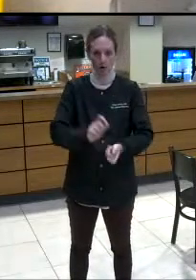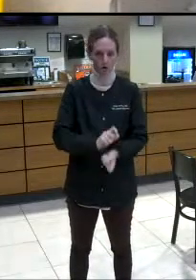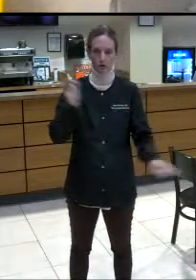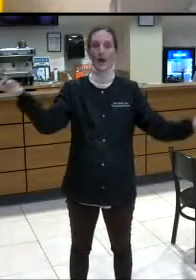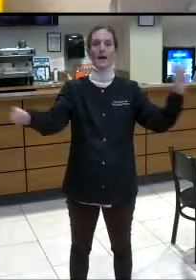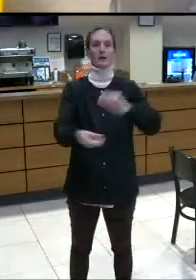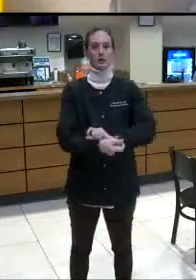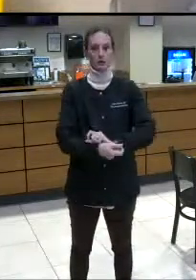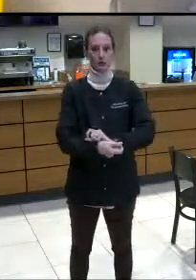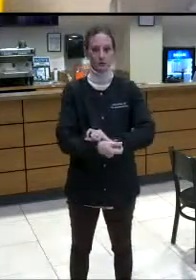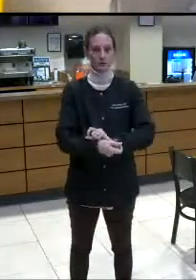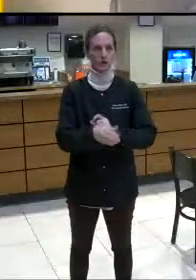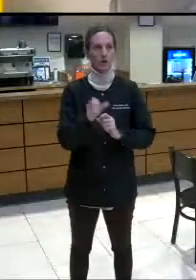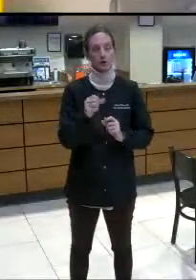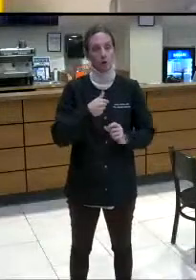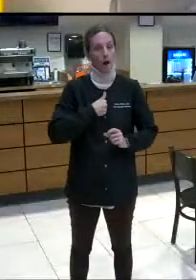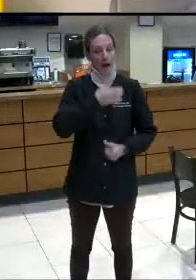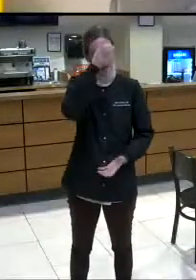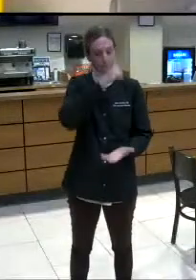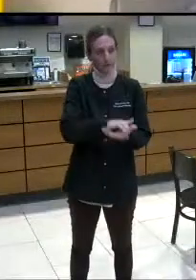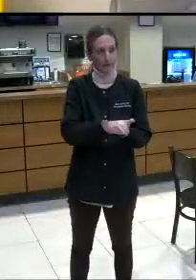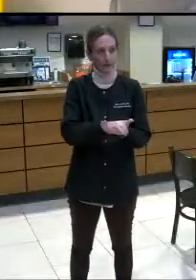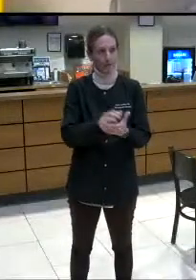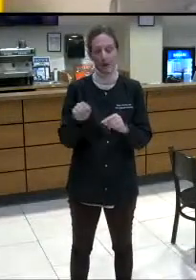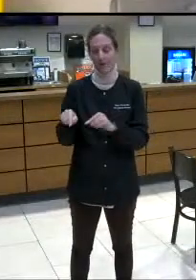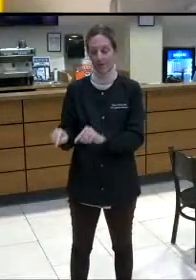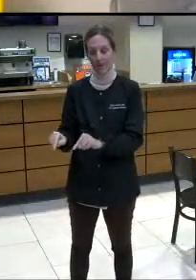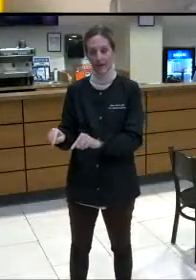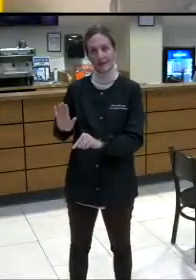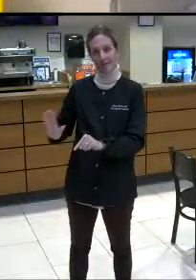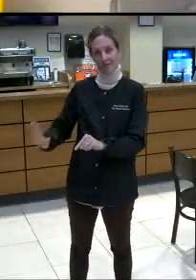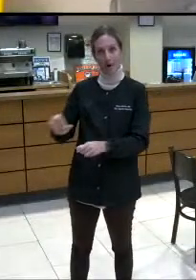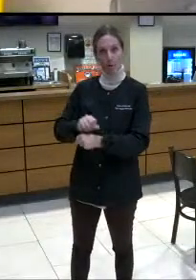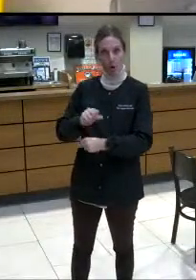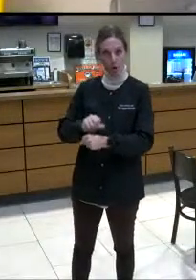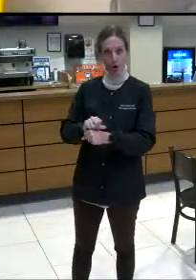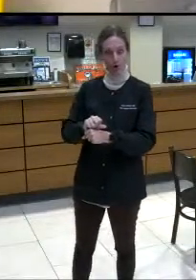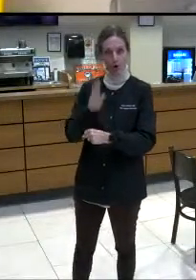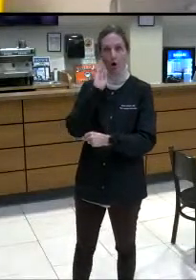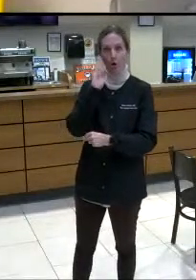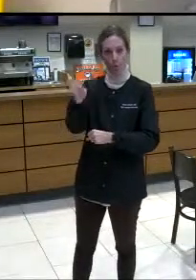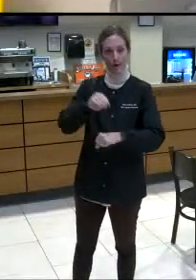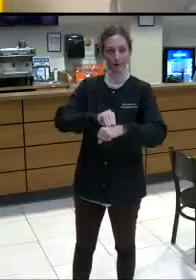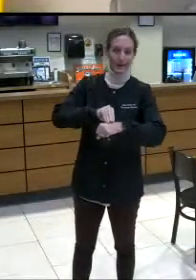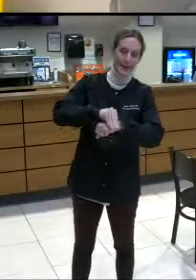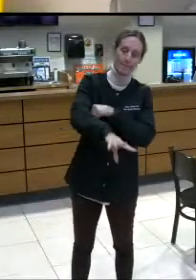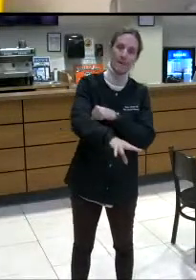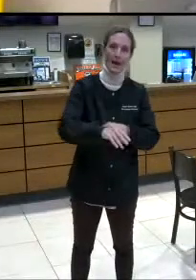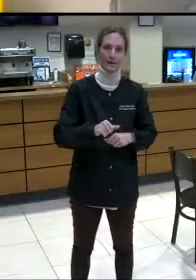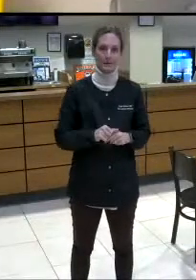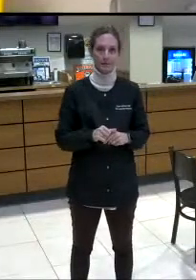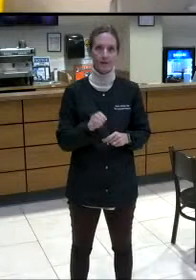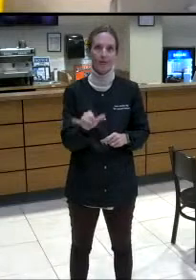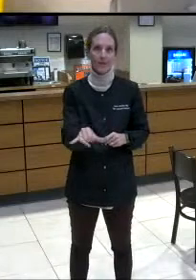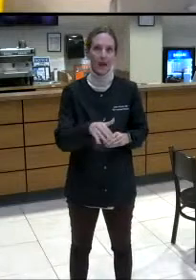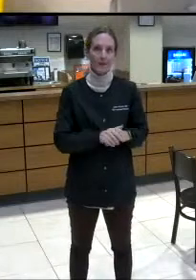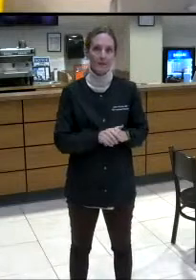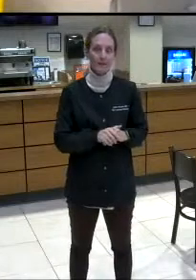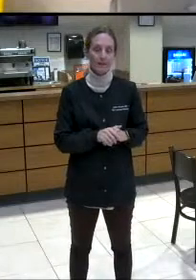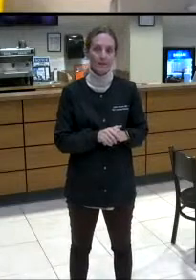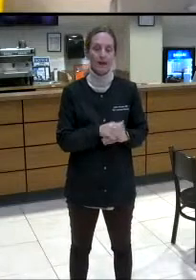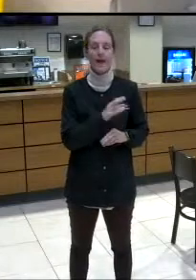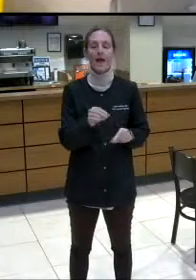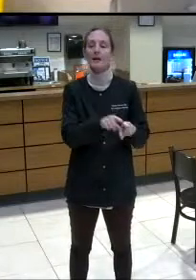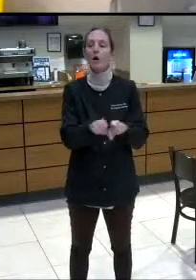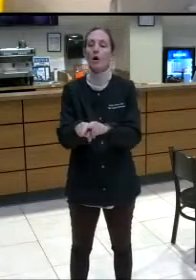hope, and I believe that this work is going to also impact those things, but then also we've got